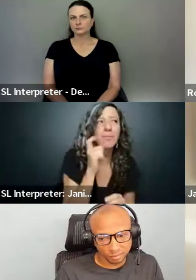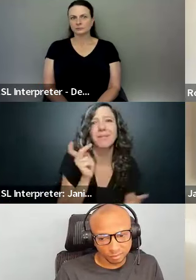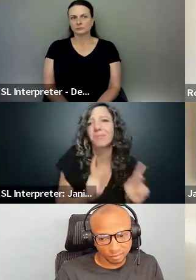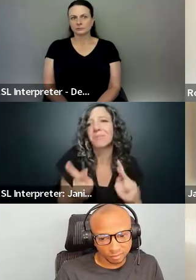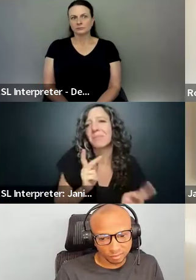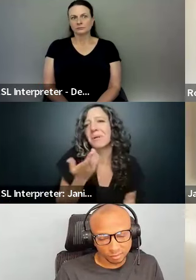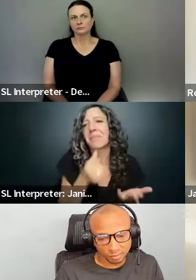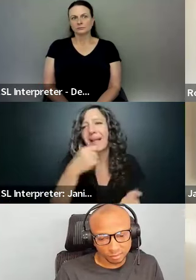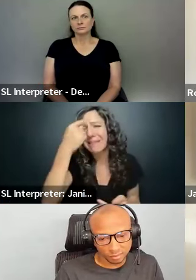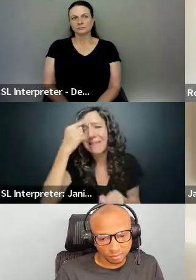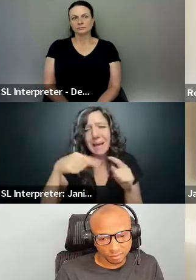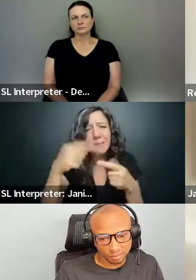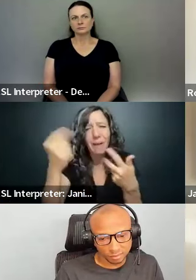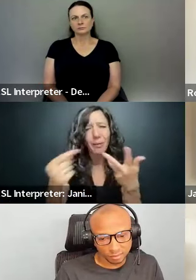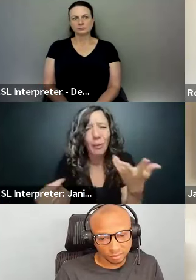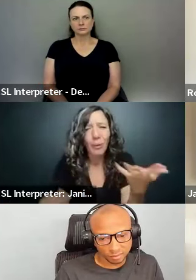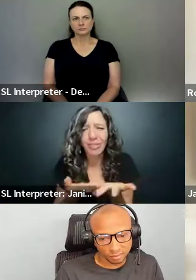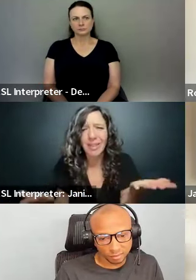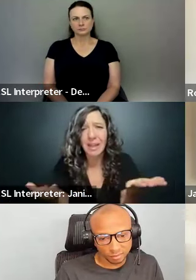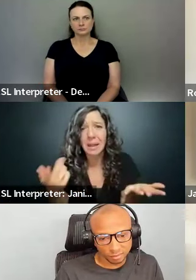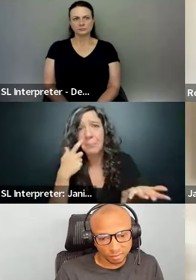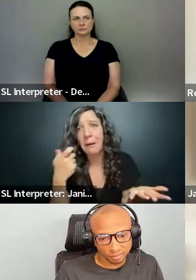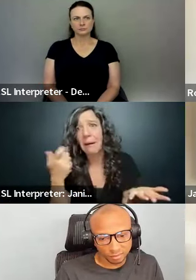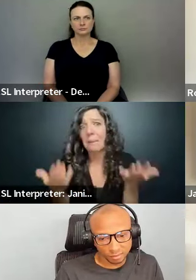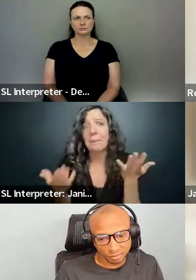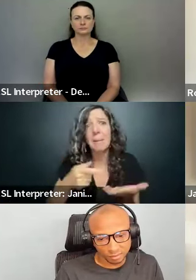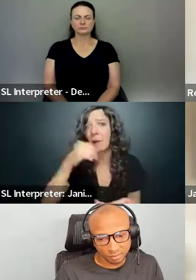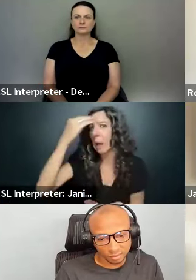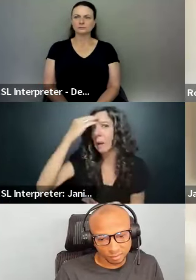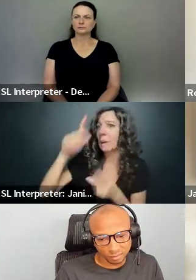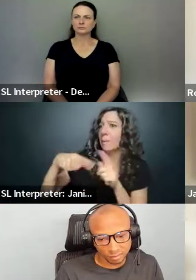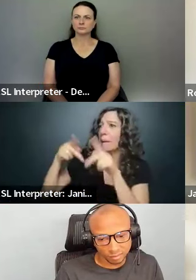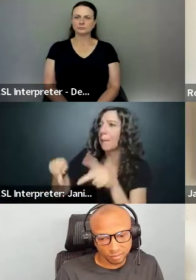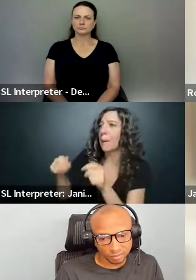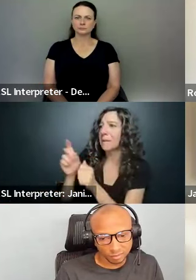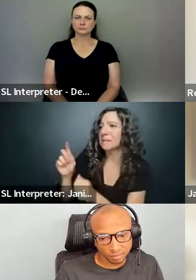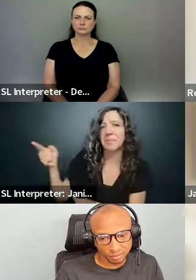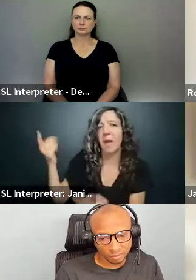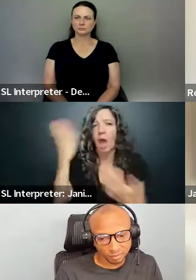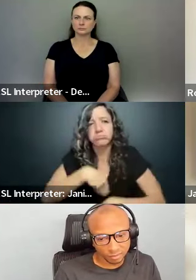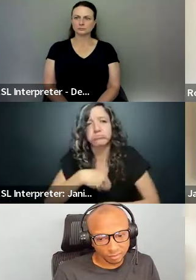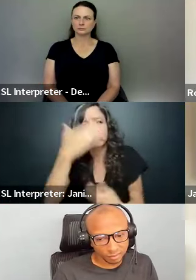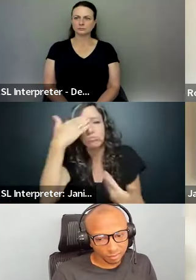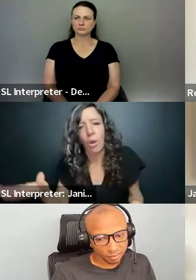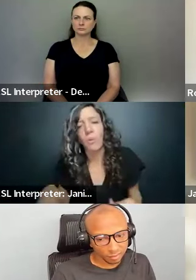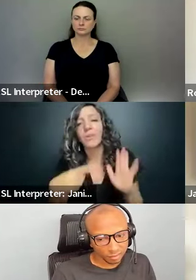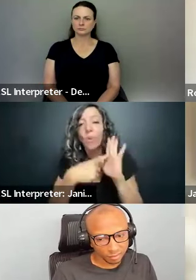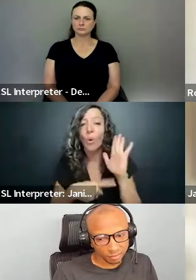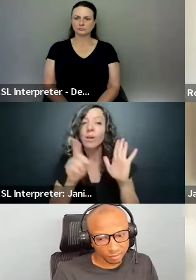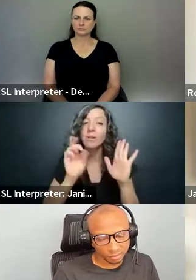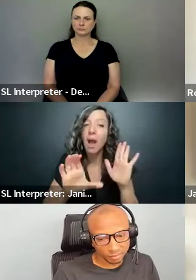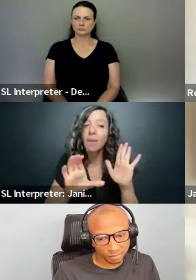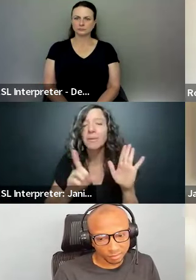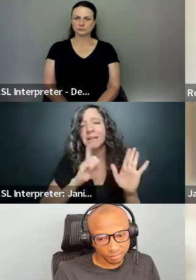may not really think about it, right? Because if they don't know anyone who's affected, it's just not something that crossed their mind. So there's a lot of education, but it makes it also